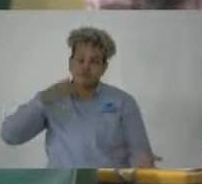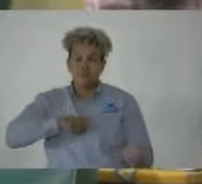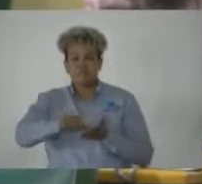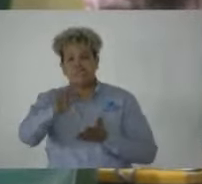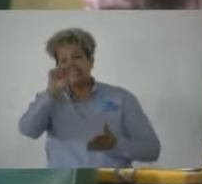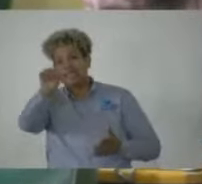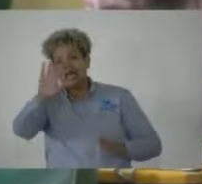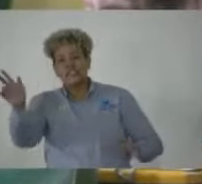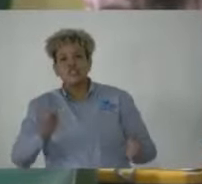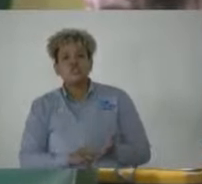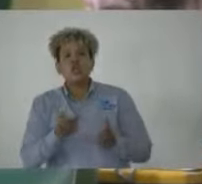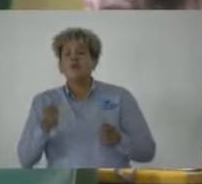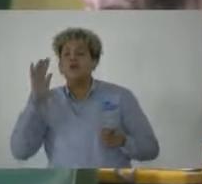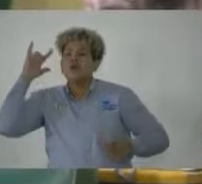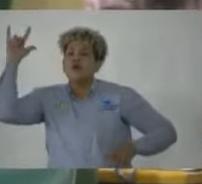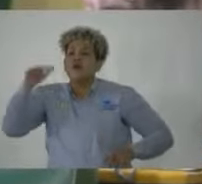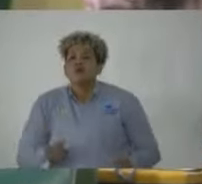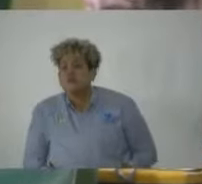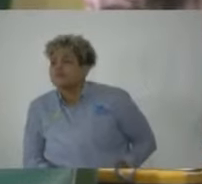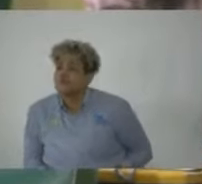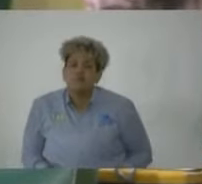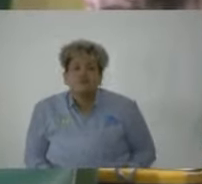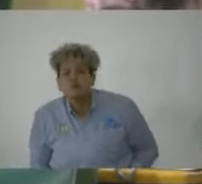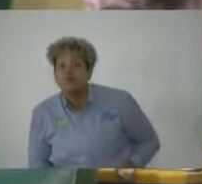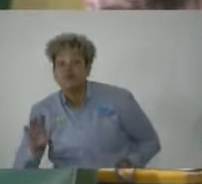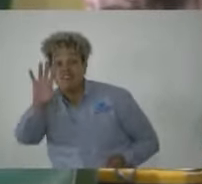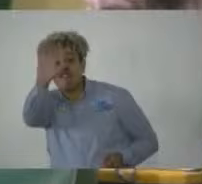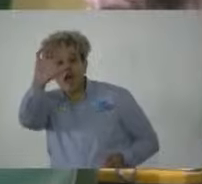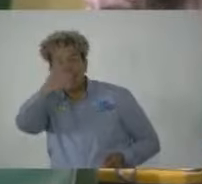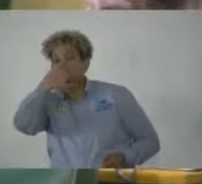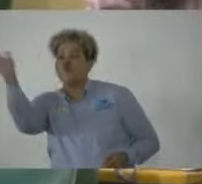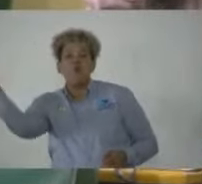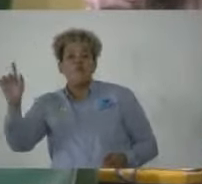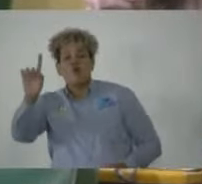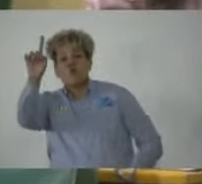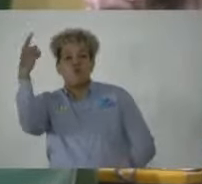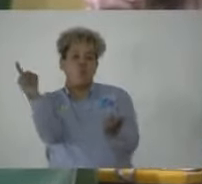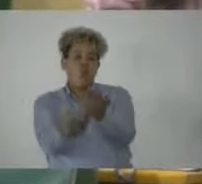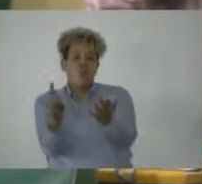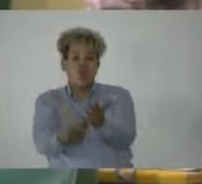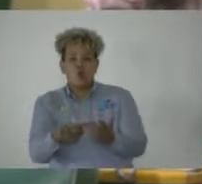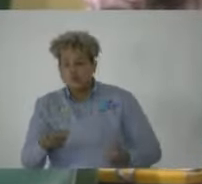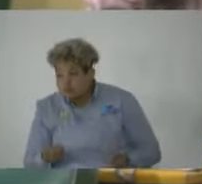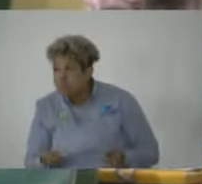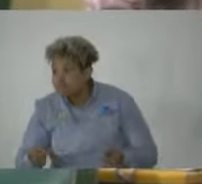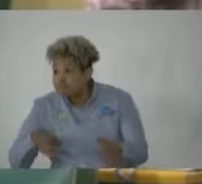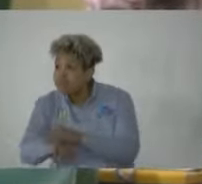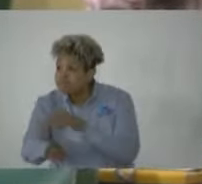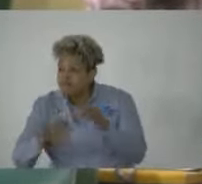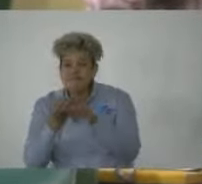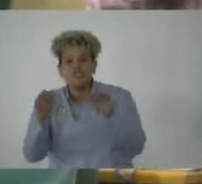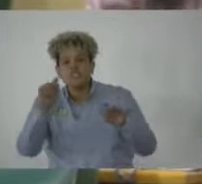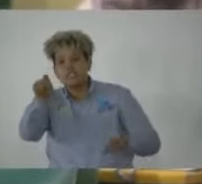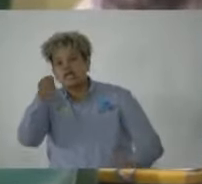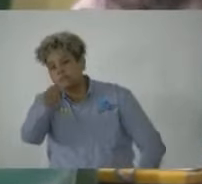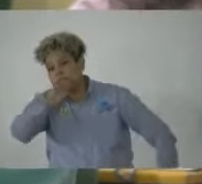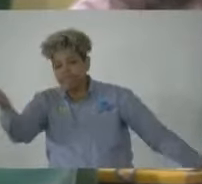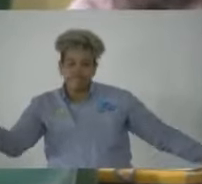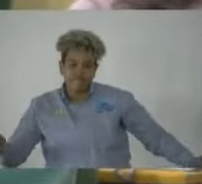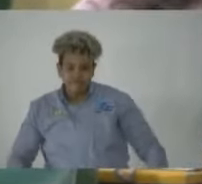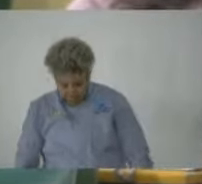We're doubling the passenger duty threshold, Mr. Speaker, from $500 to